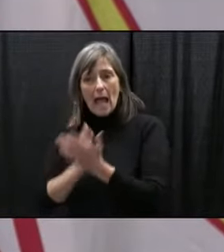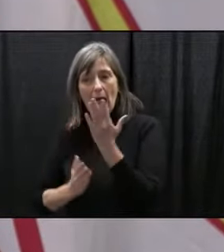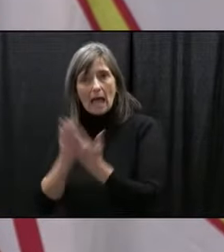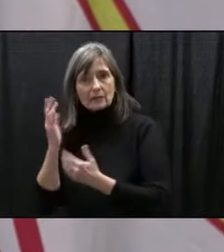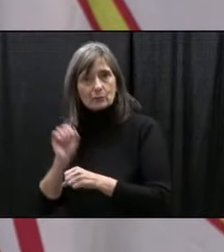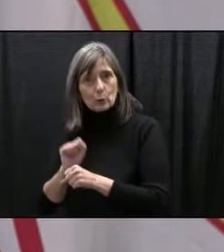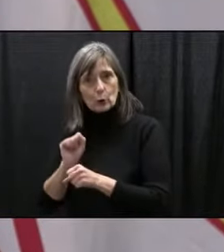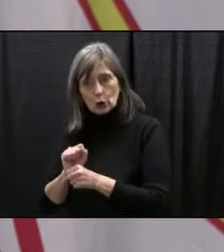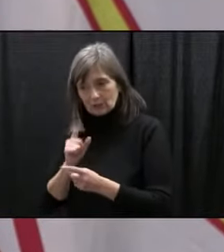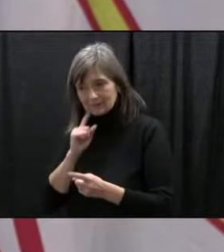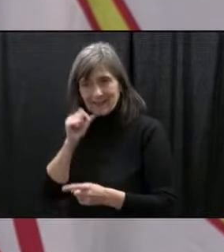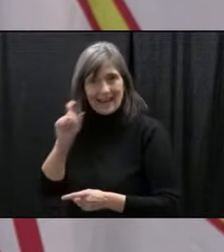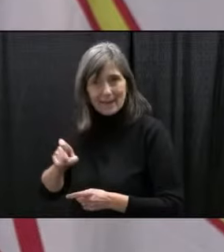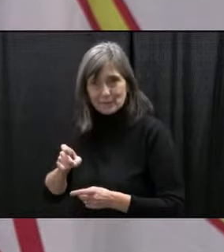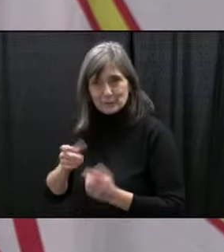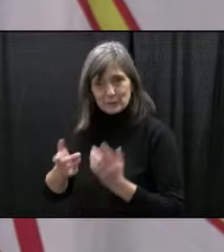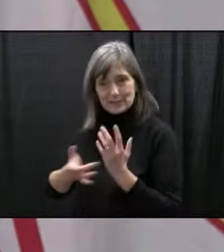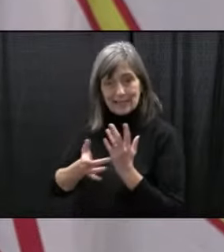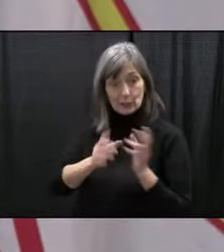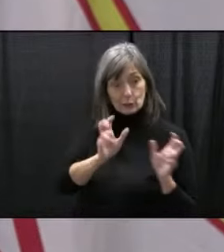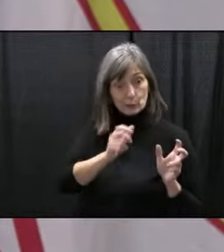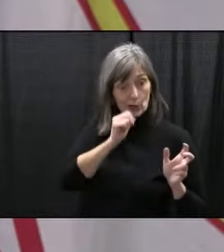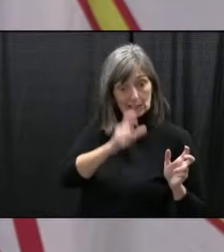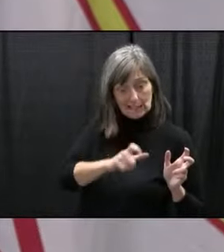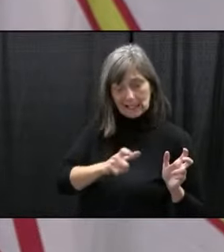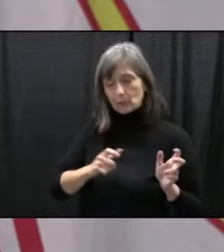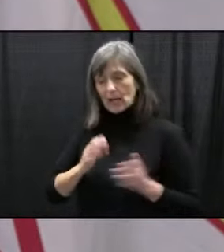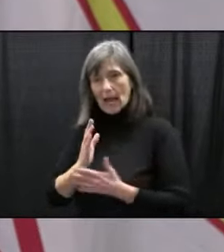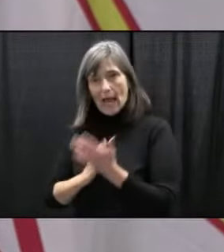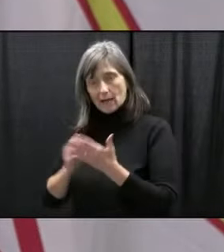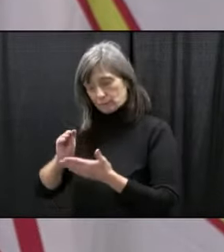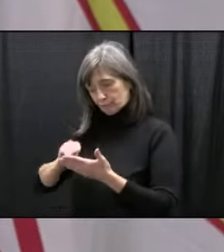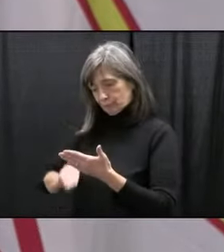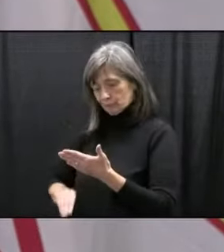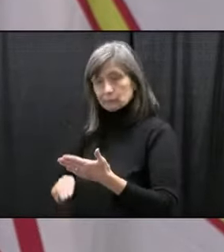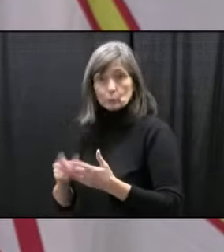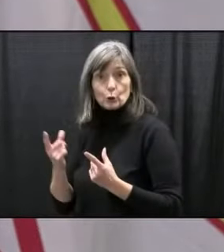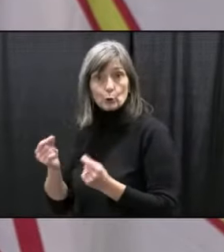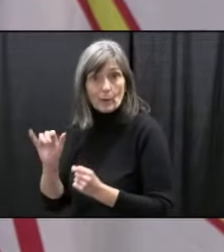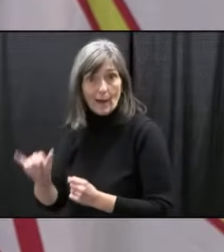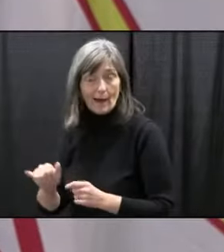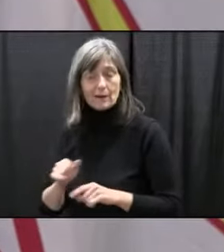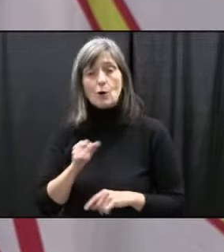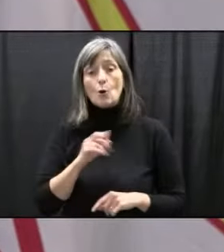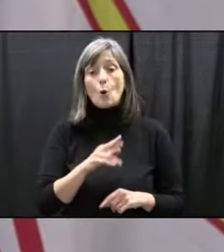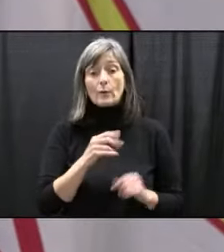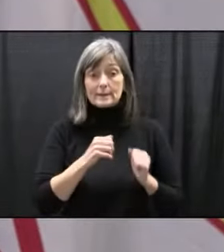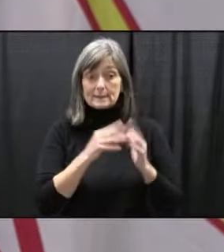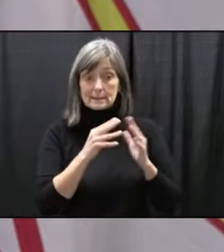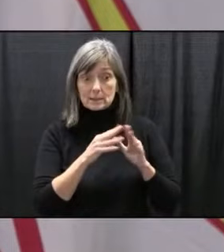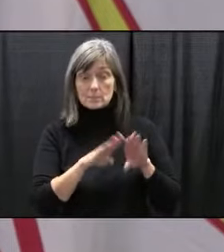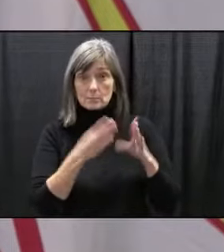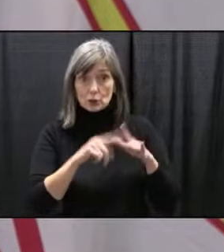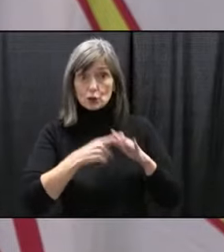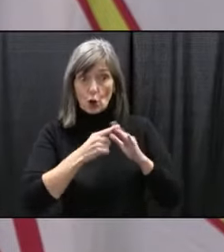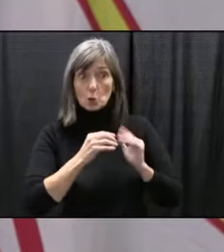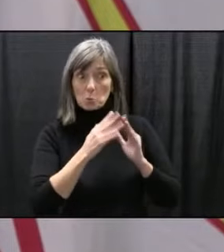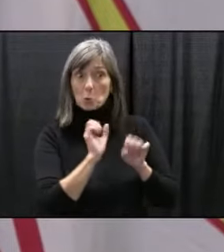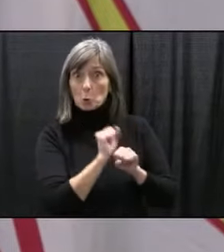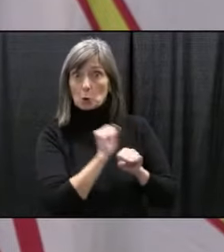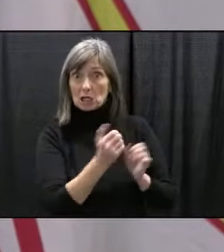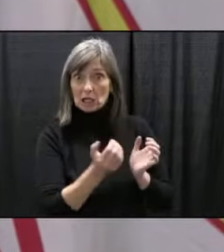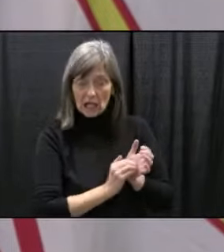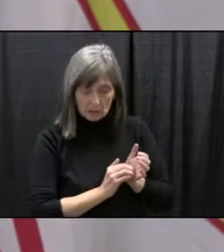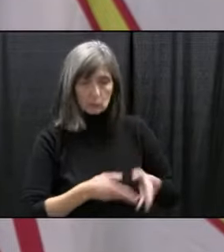be effective, or where a system is up, or where there are procedures we can do without the